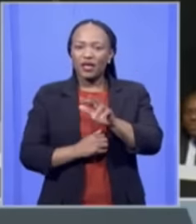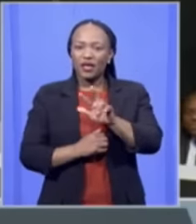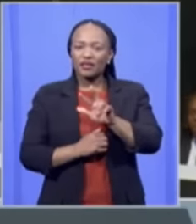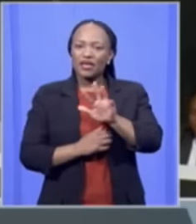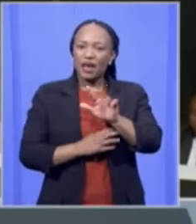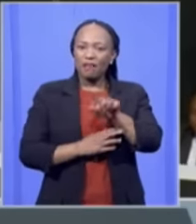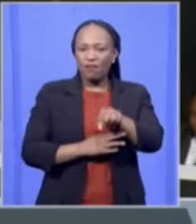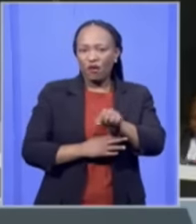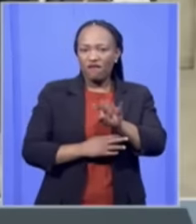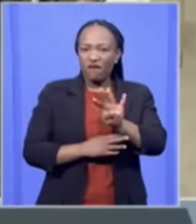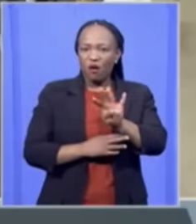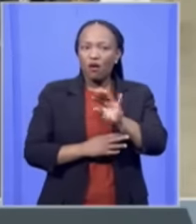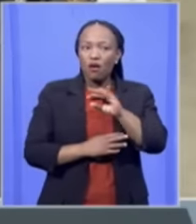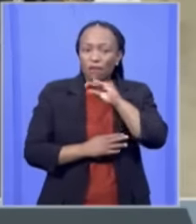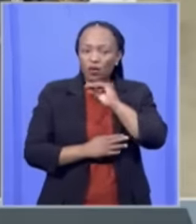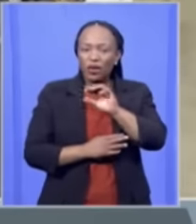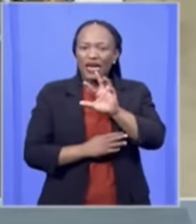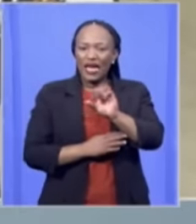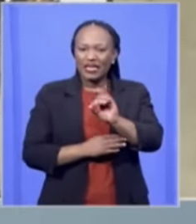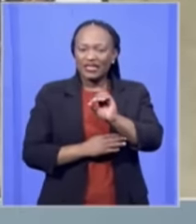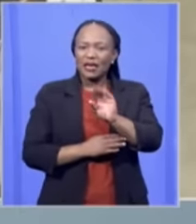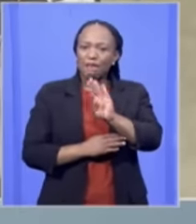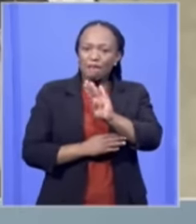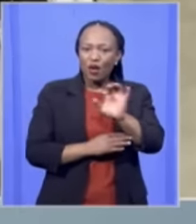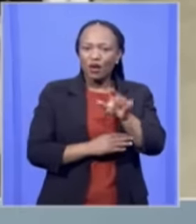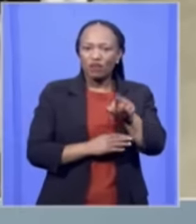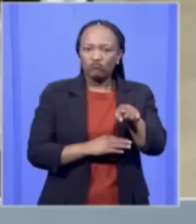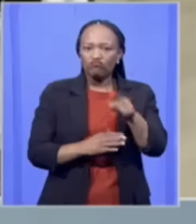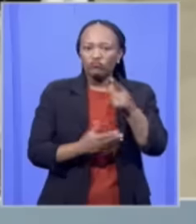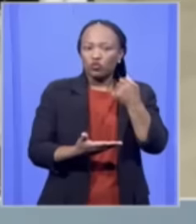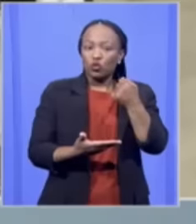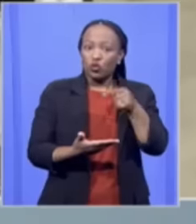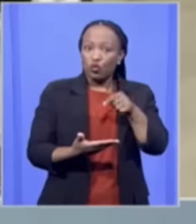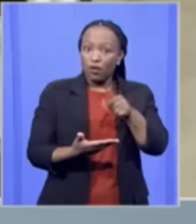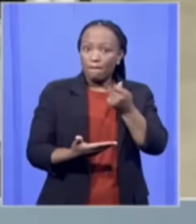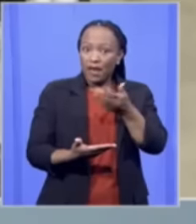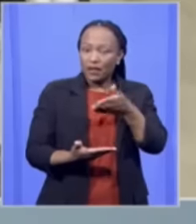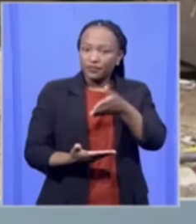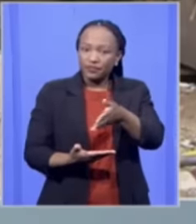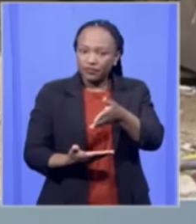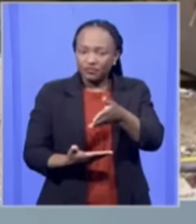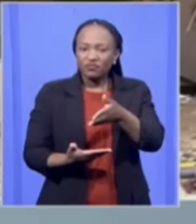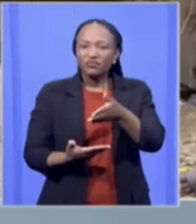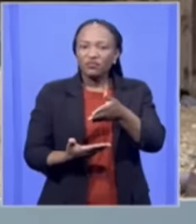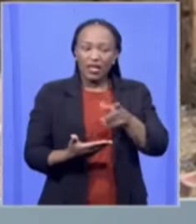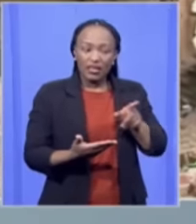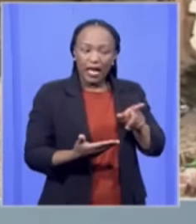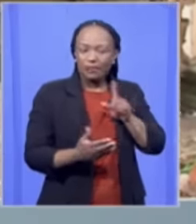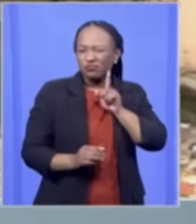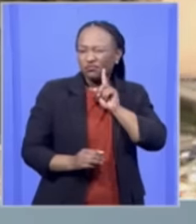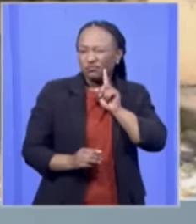almost 90 billion rands. That is influence as well. So if you are building any project